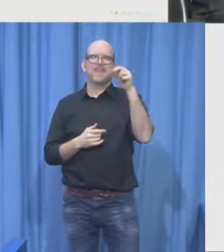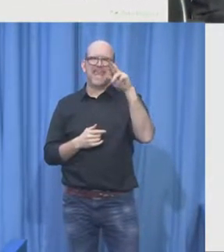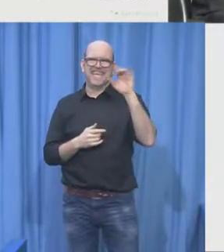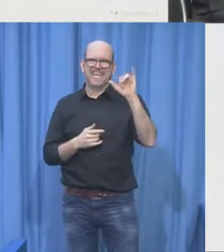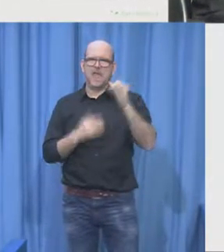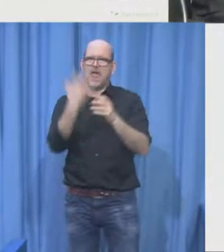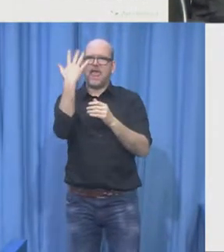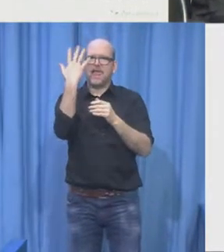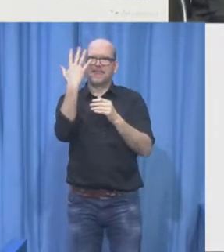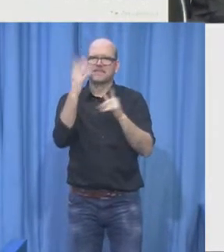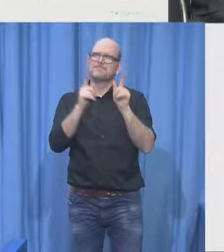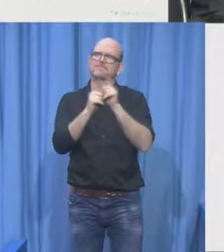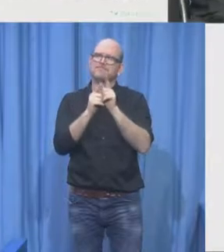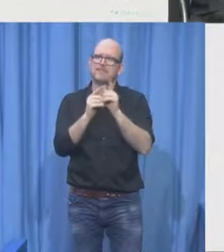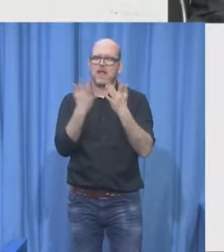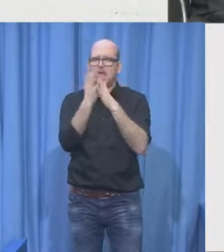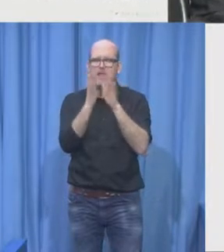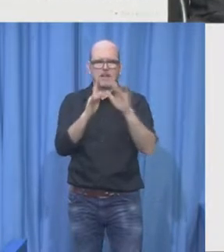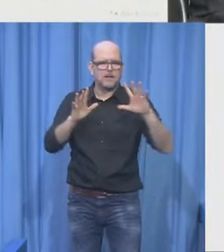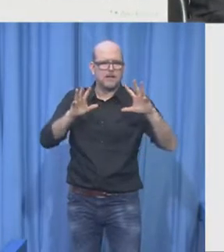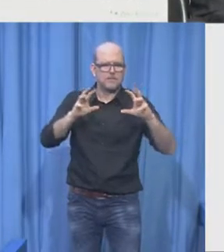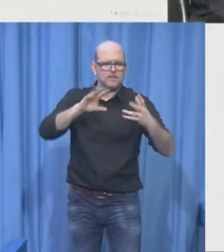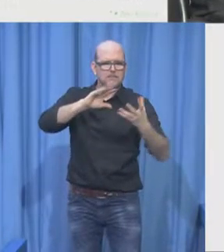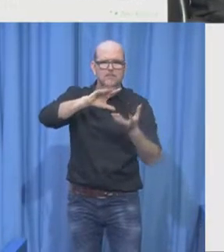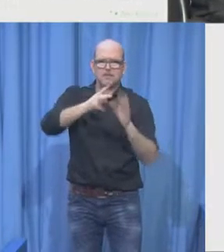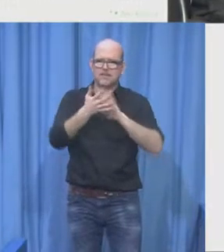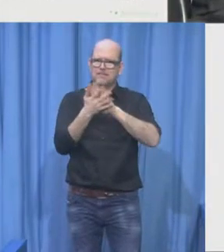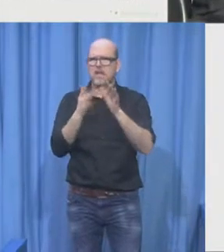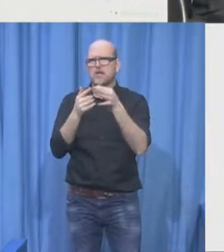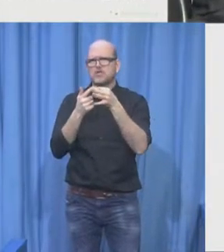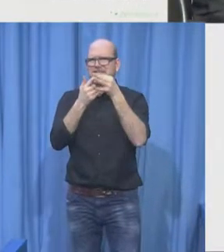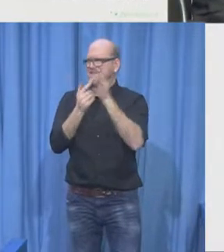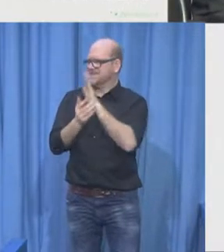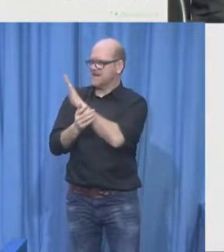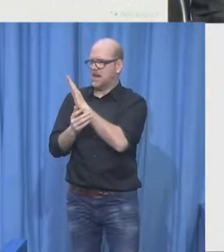on internationalization. It's very difficult to say.